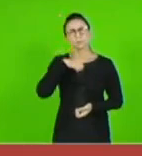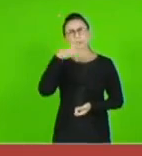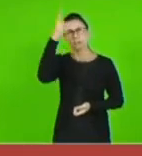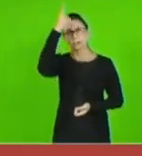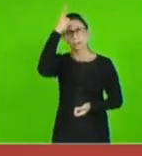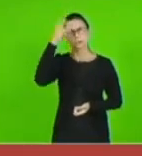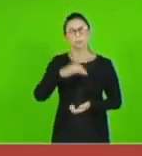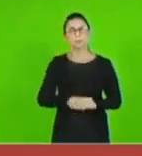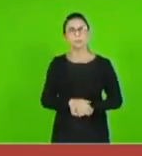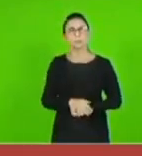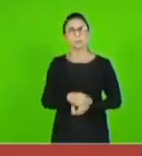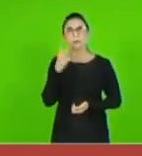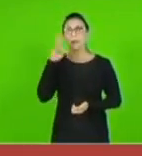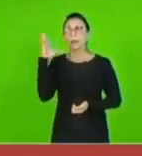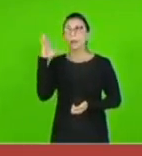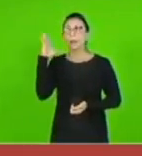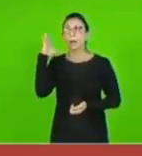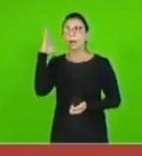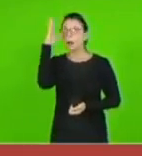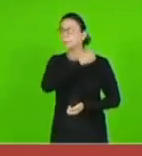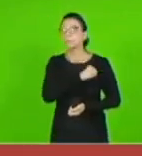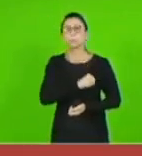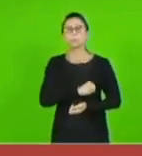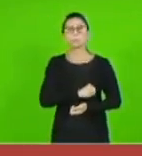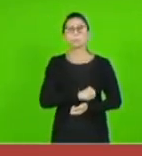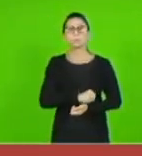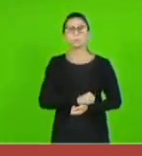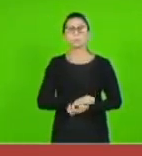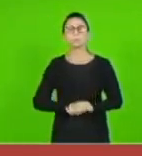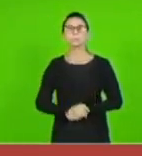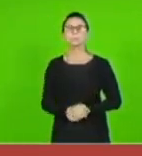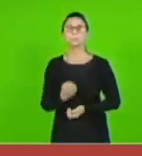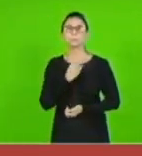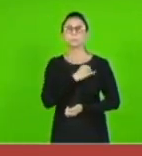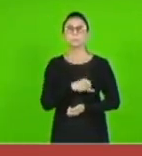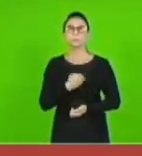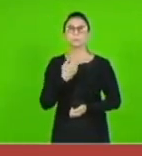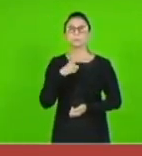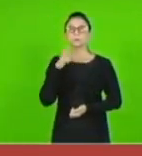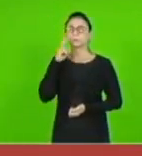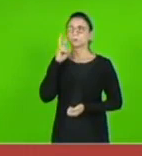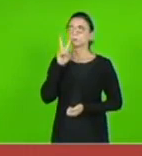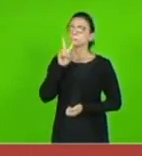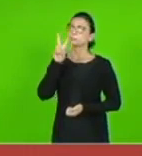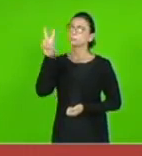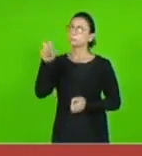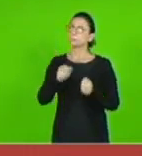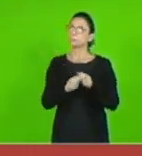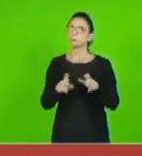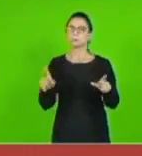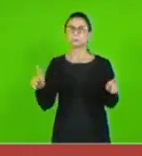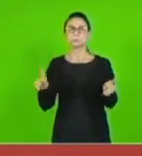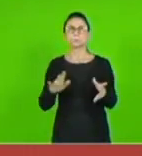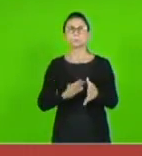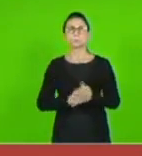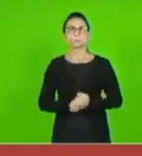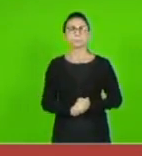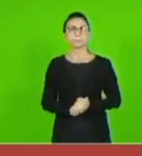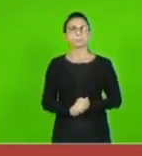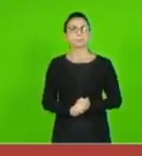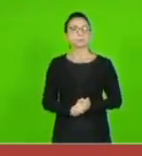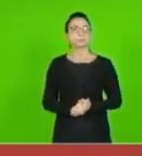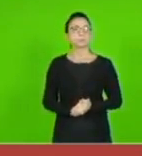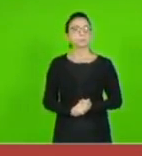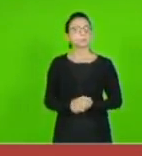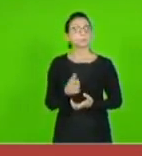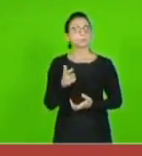Everyone who has gifts from the Holy Spirit knows this. We can't count this. So when John had the vision in Revelation,